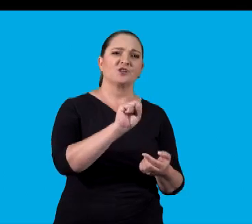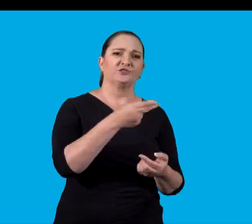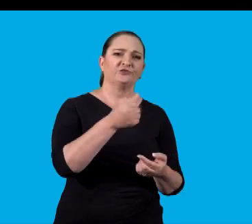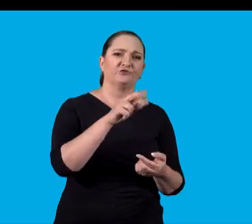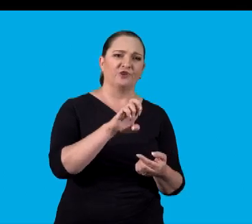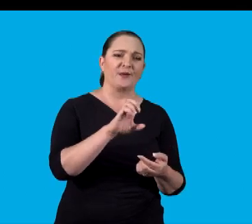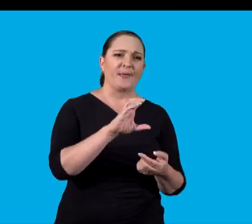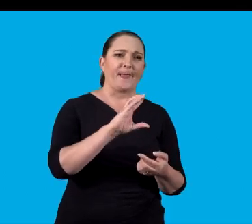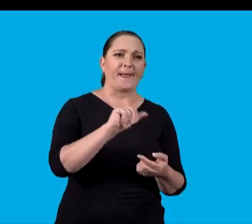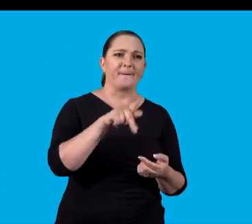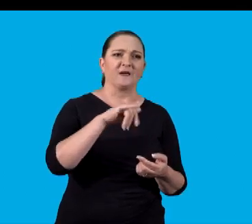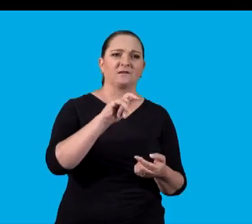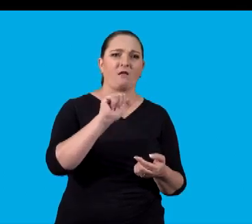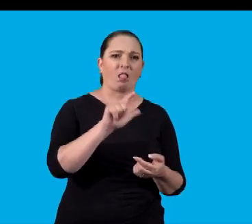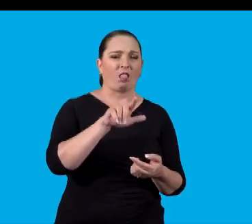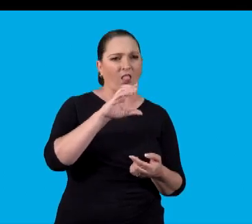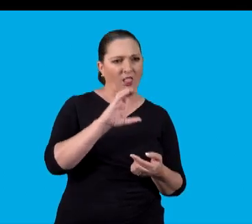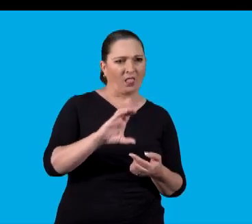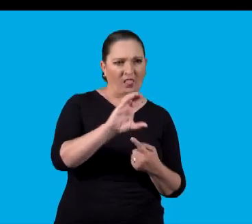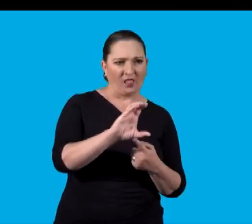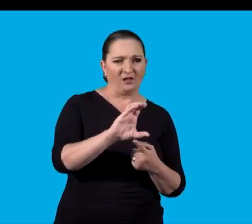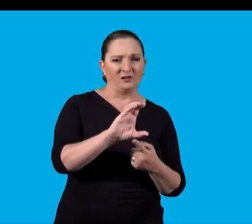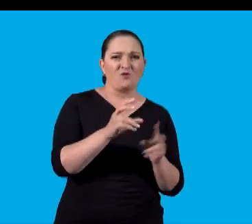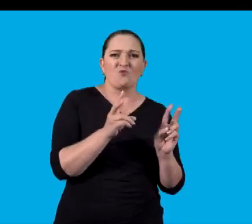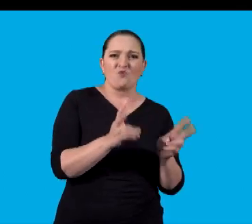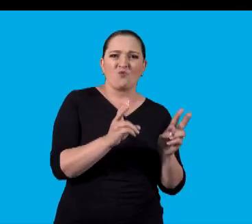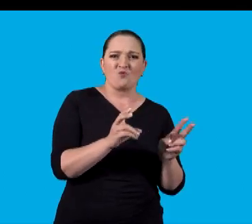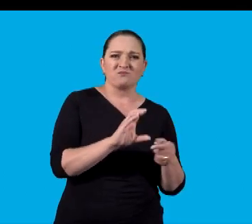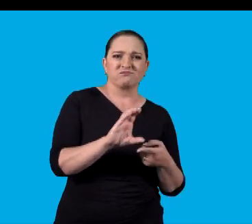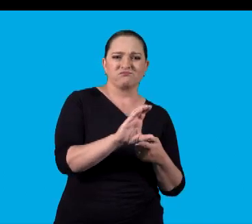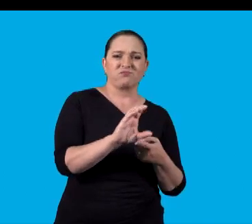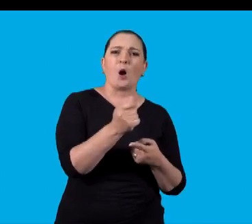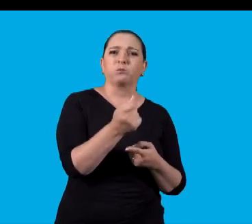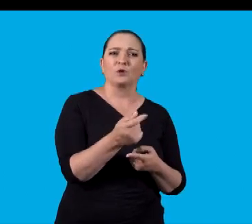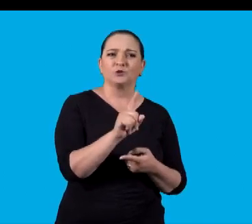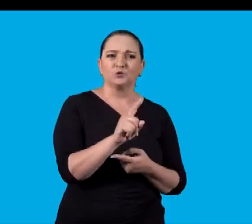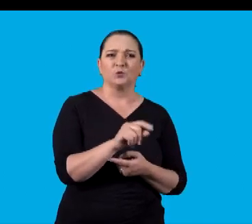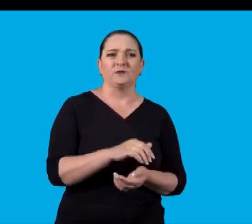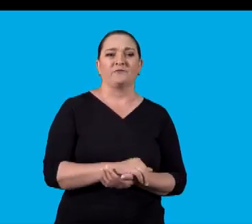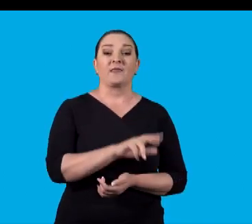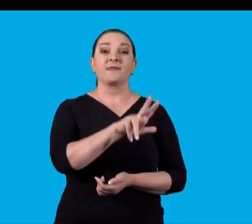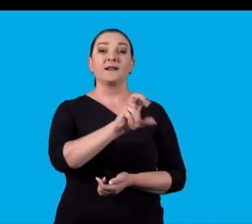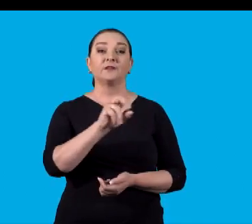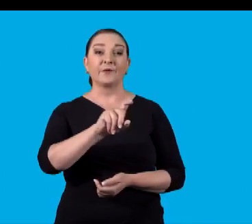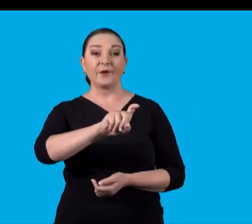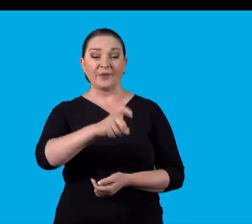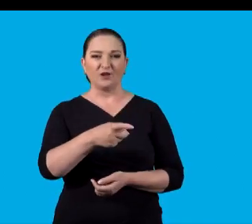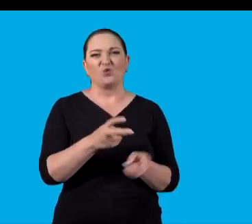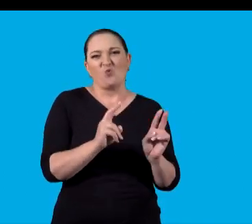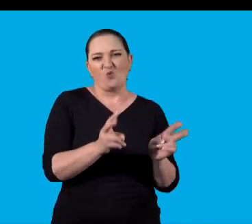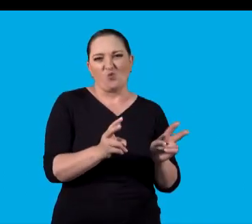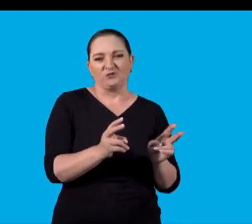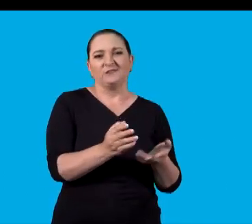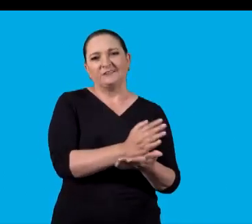So this is the beginning of the financial year. The ordinary share capital comprised of 800,000 ordinary